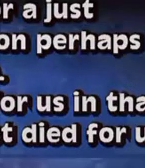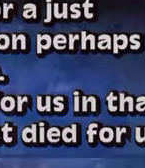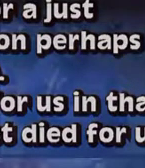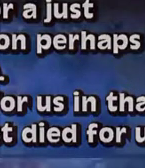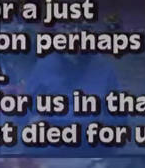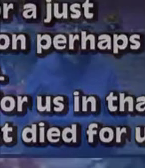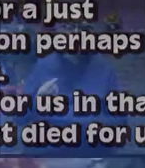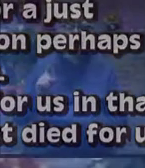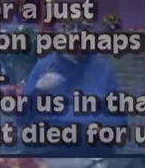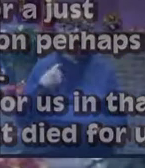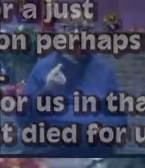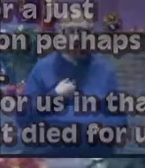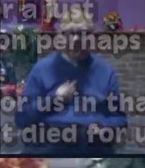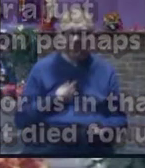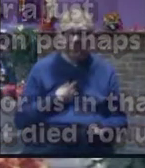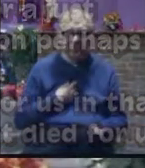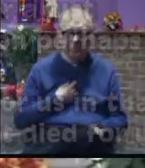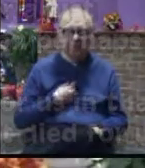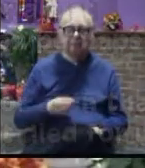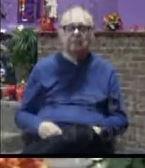died for us.